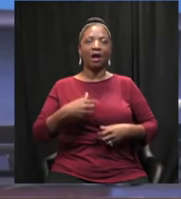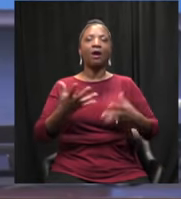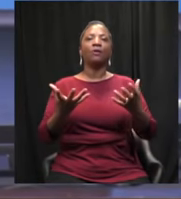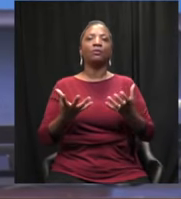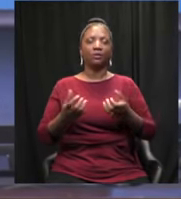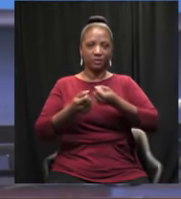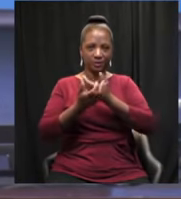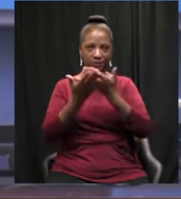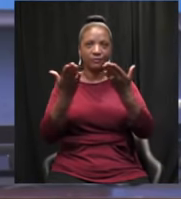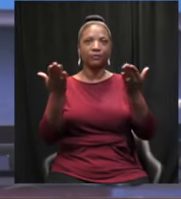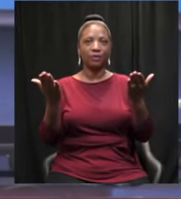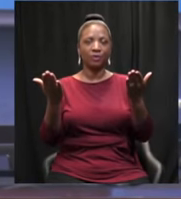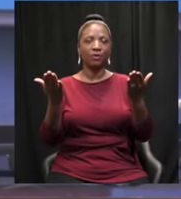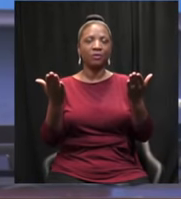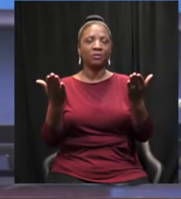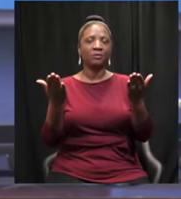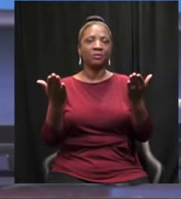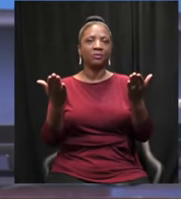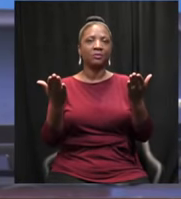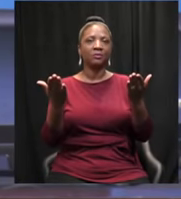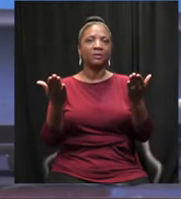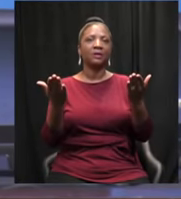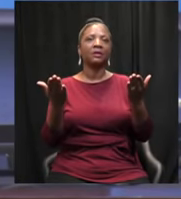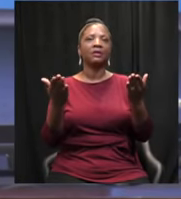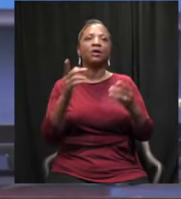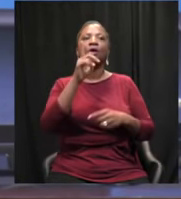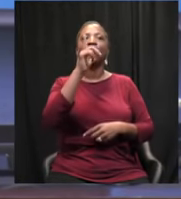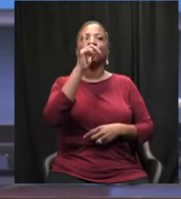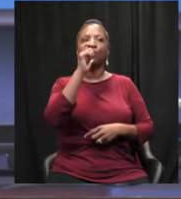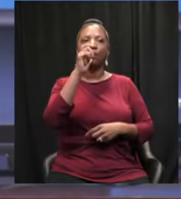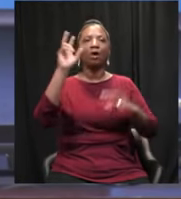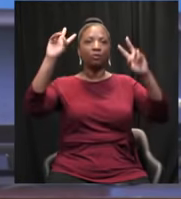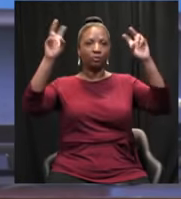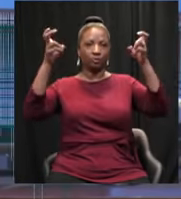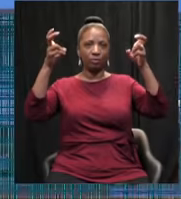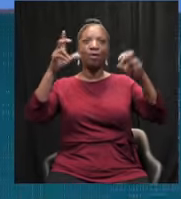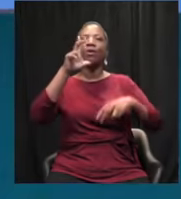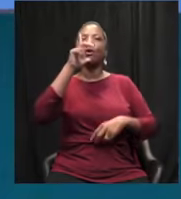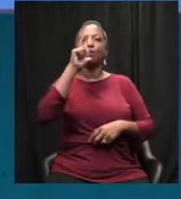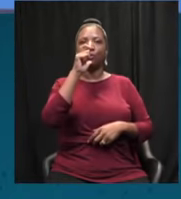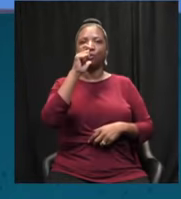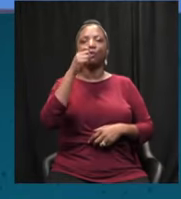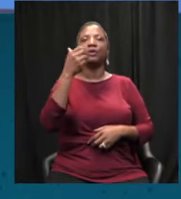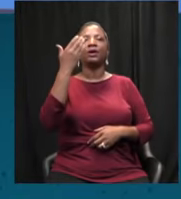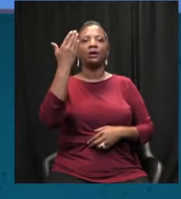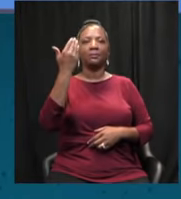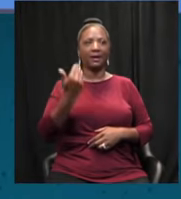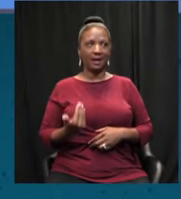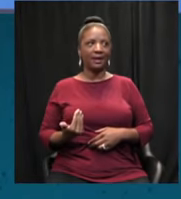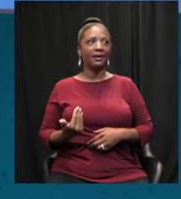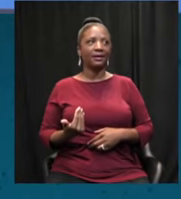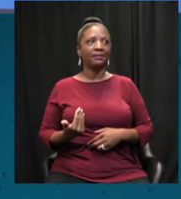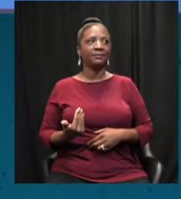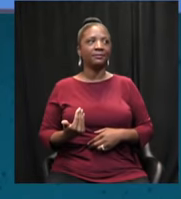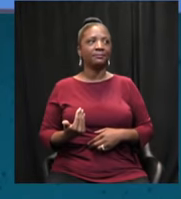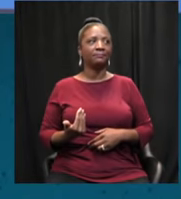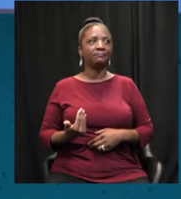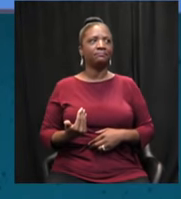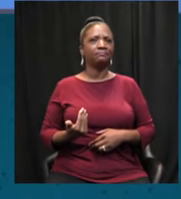moments from this title, "Who Am I?" Who am